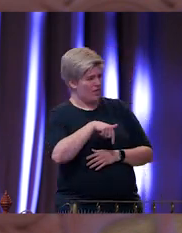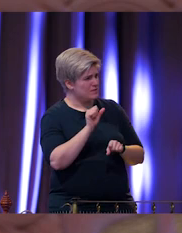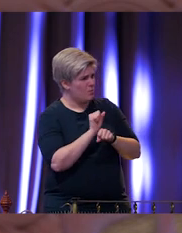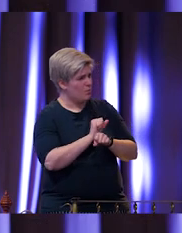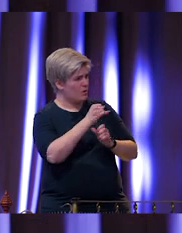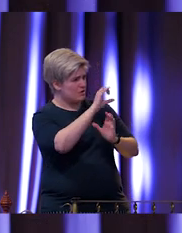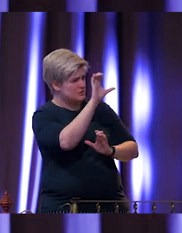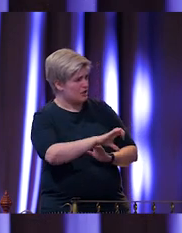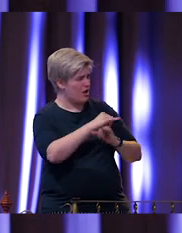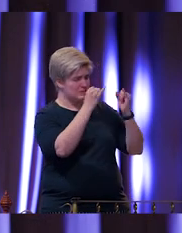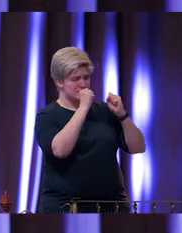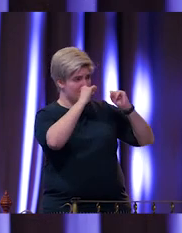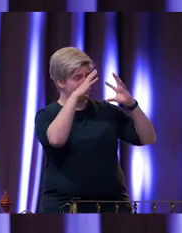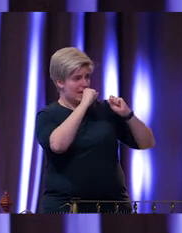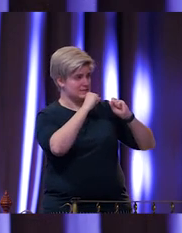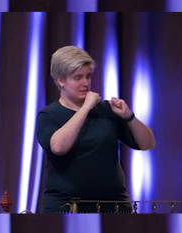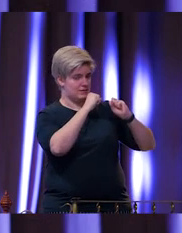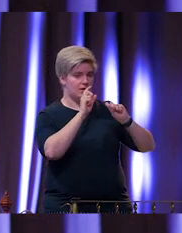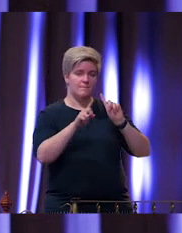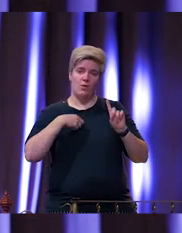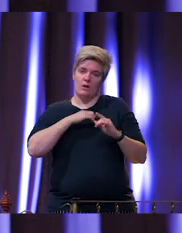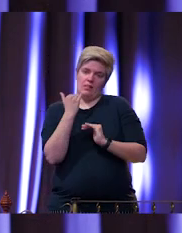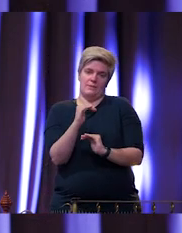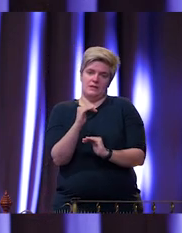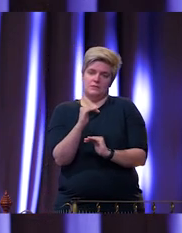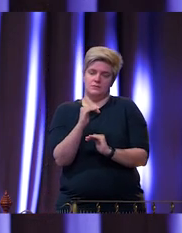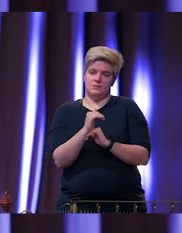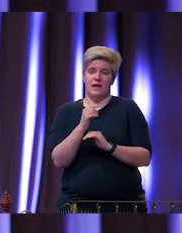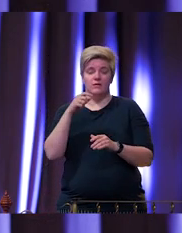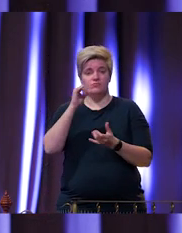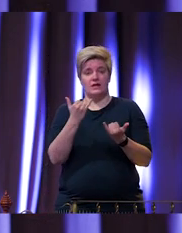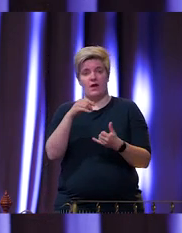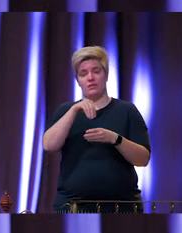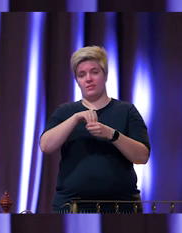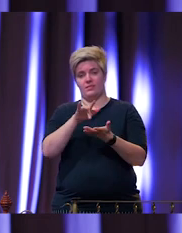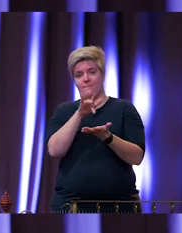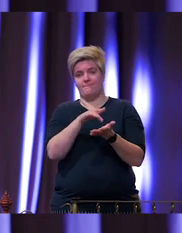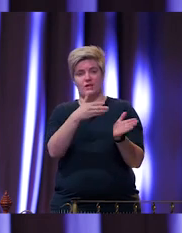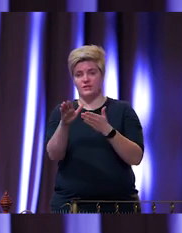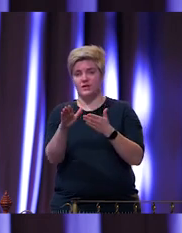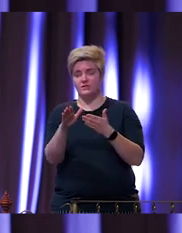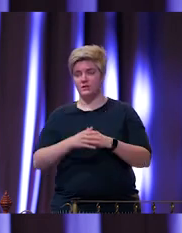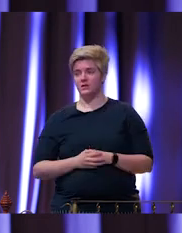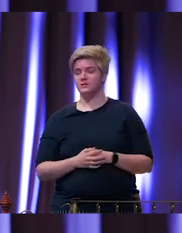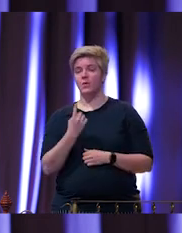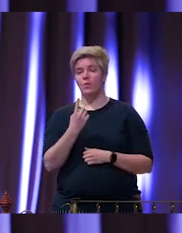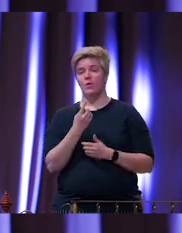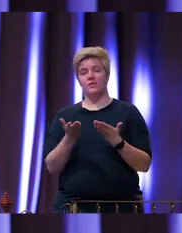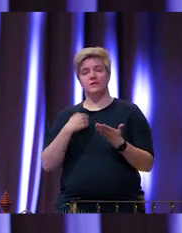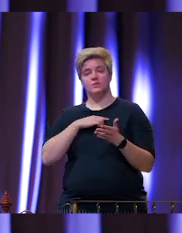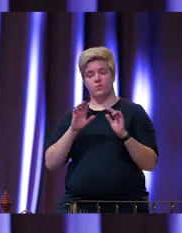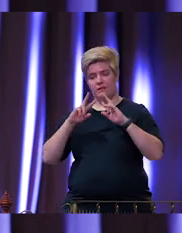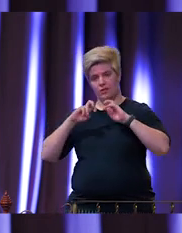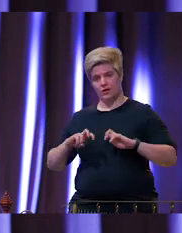is. But we are in the midst of a shift. And so for Donnelley, you know, one of the things we look at is